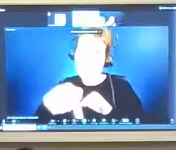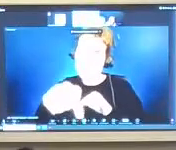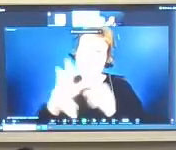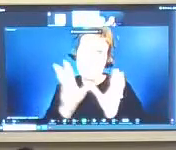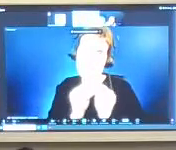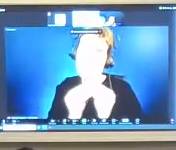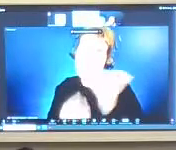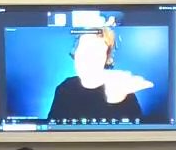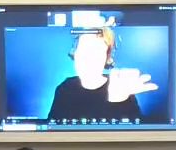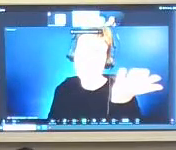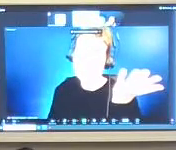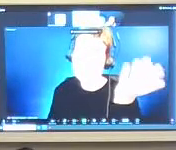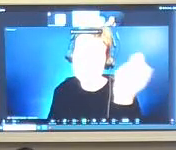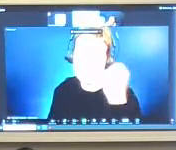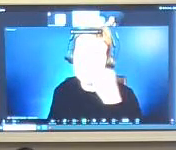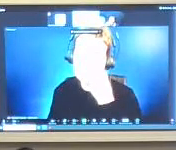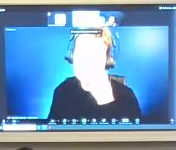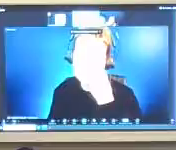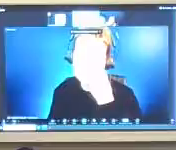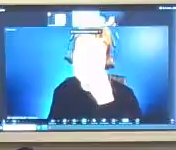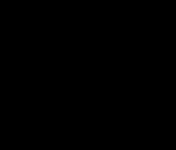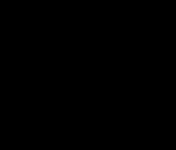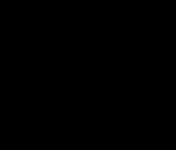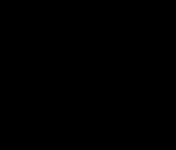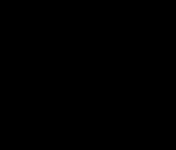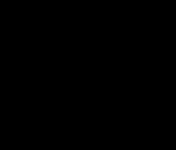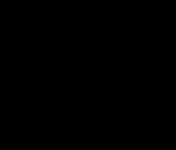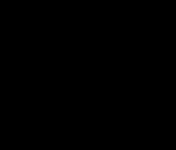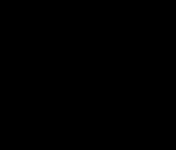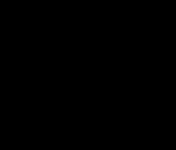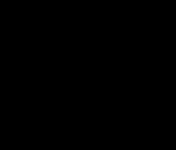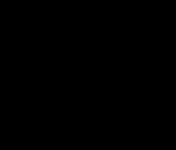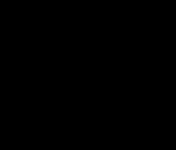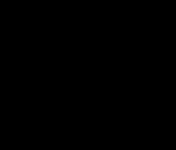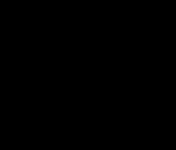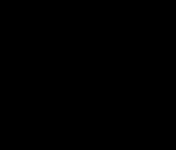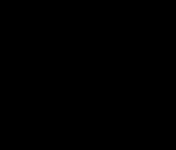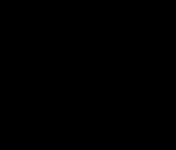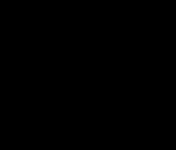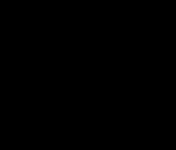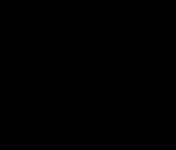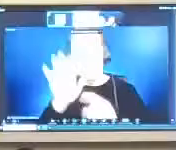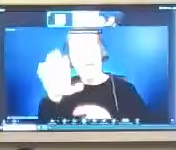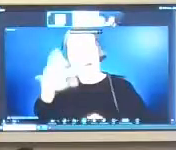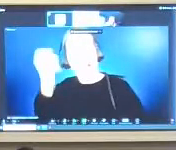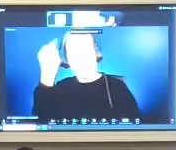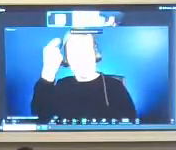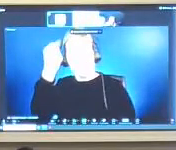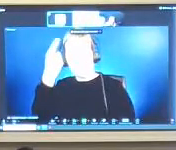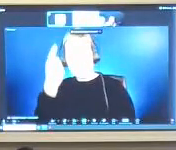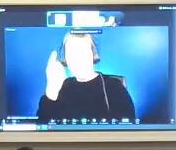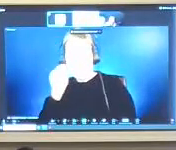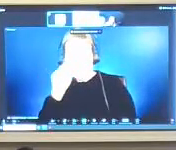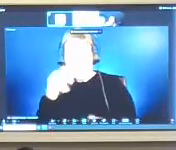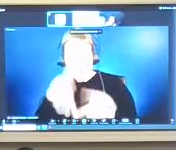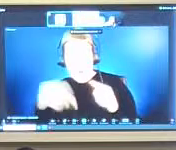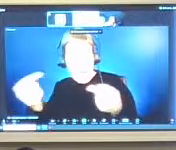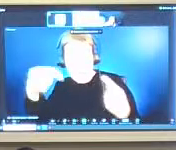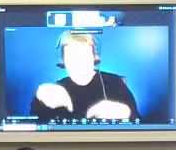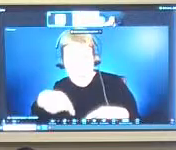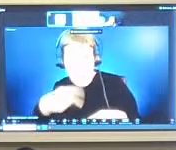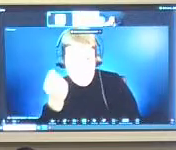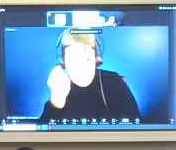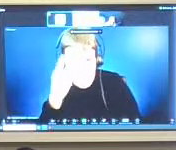that. But to say, I understand it's that. If almost you like can't- saying, you can't get to the meeting, then I understand that you can't get to the